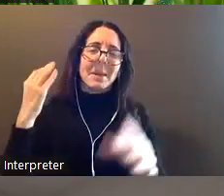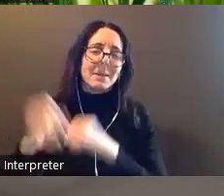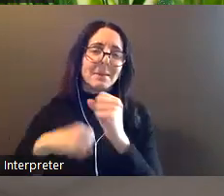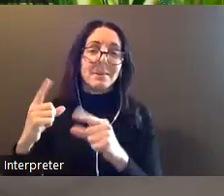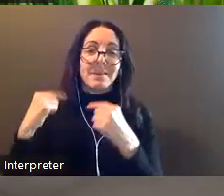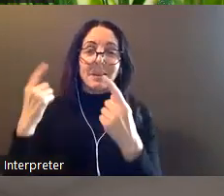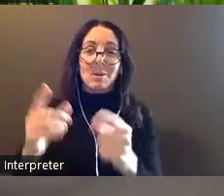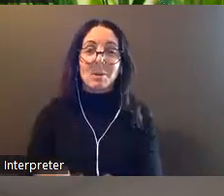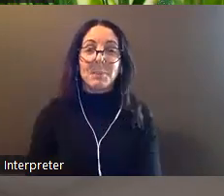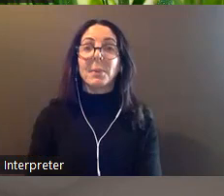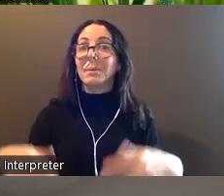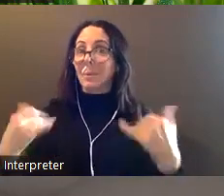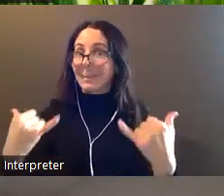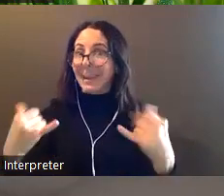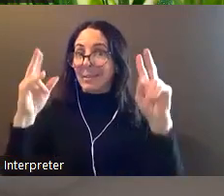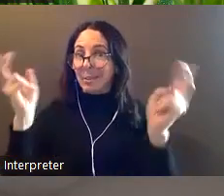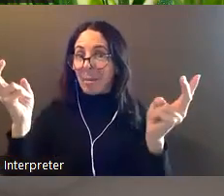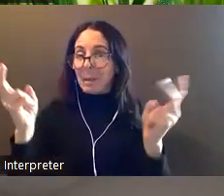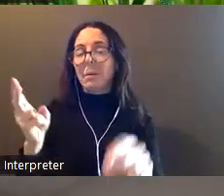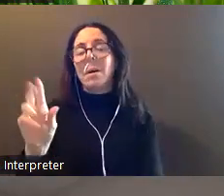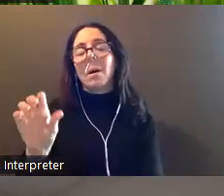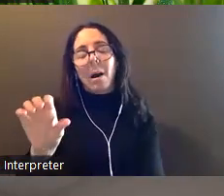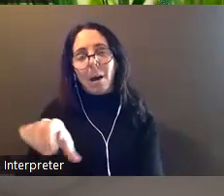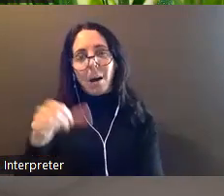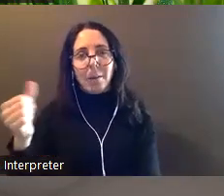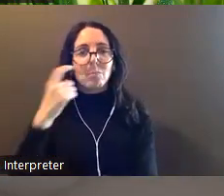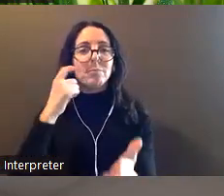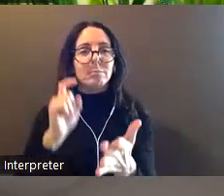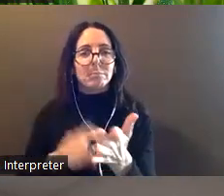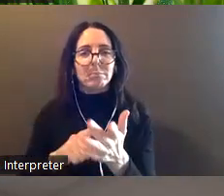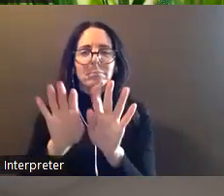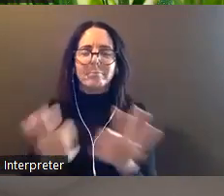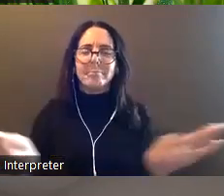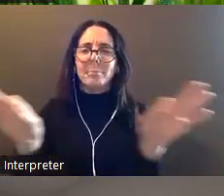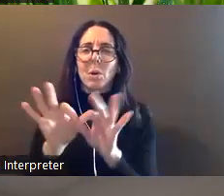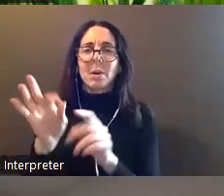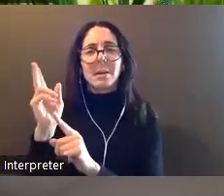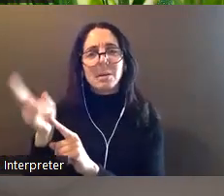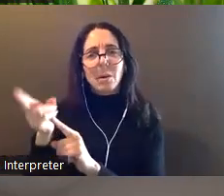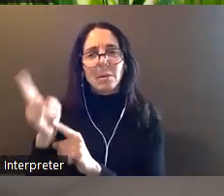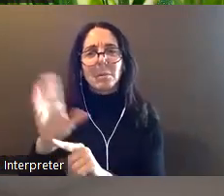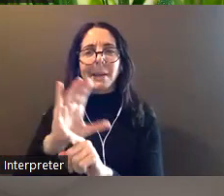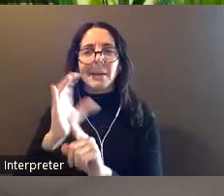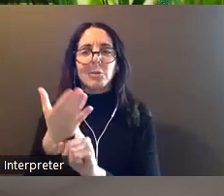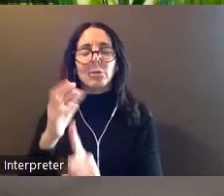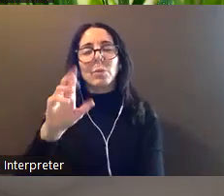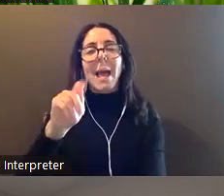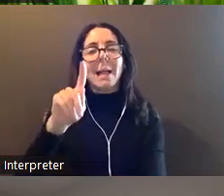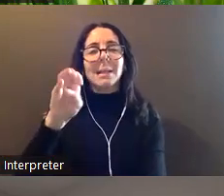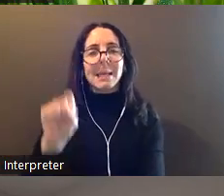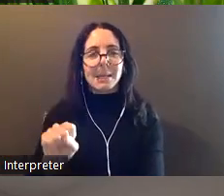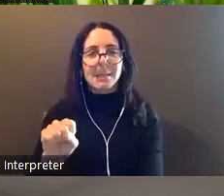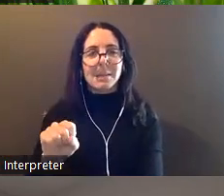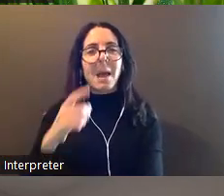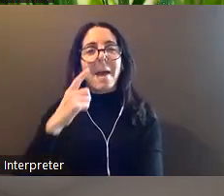the topic of our presentation, we want to acknowledge the significant historical and cultural realities within